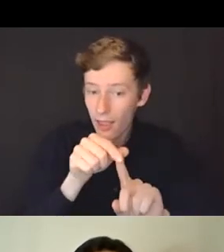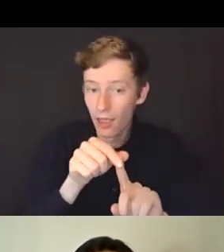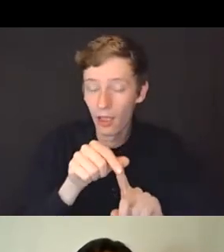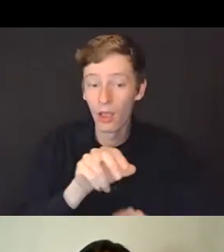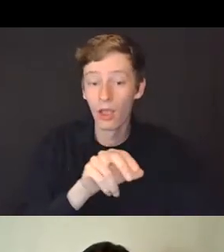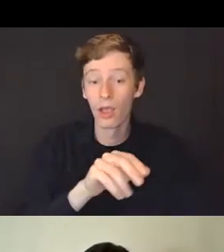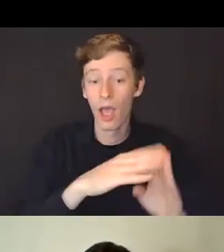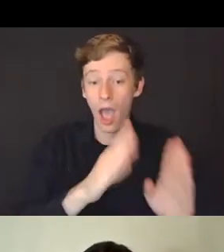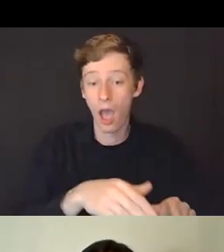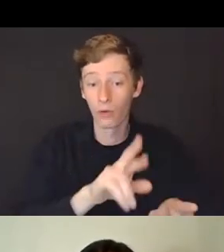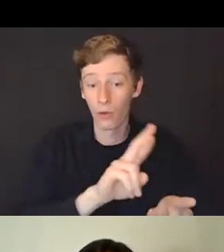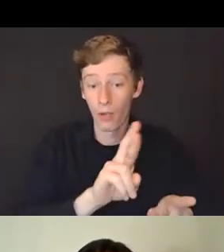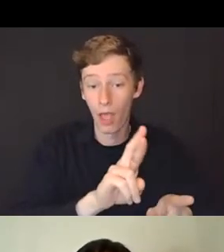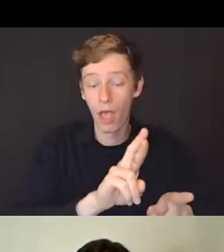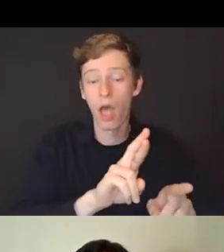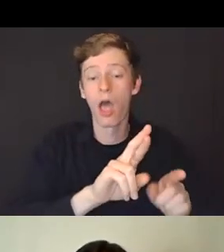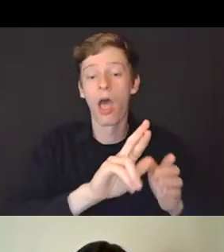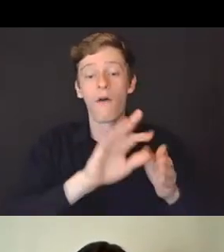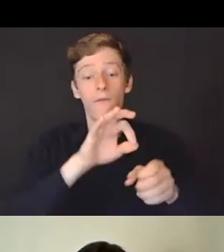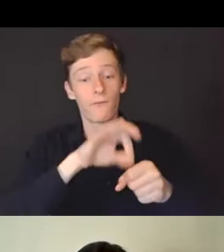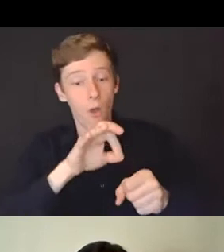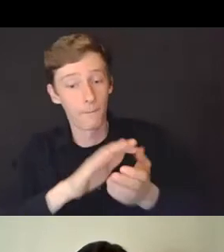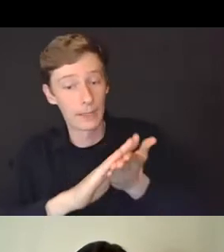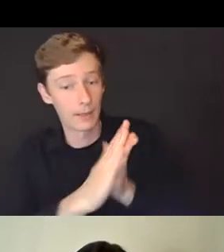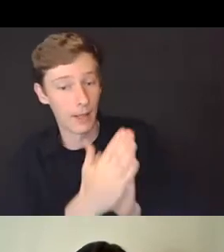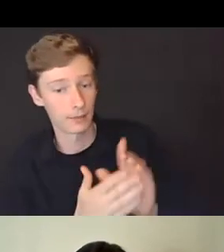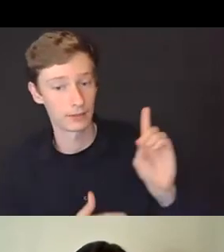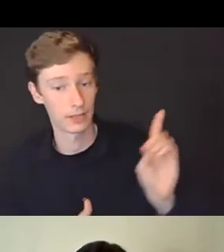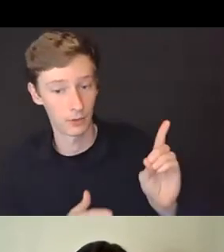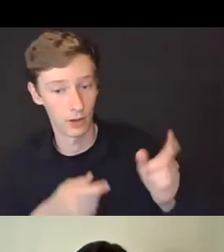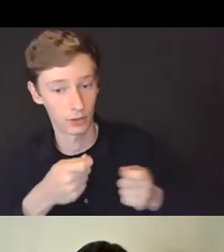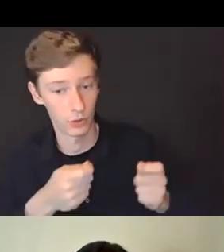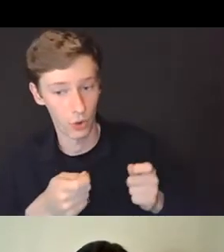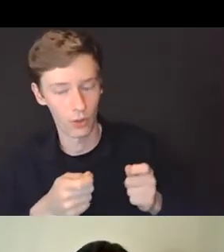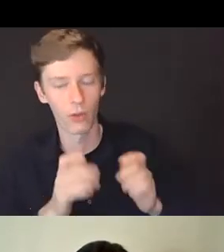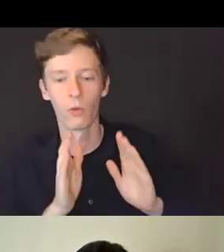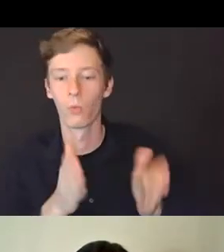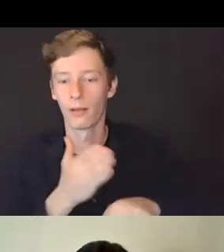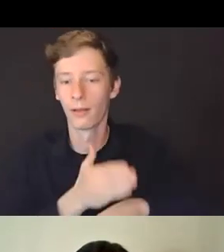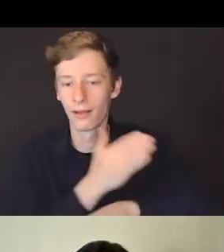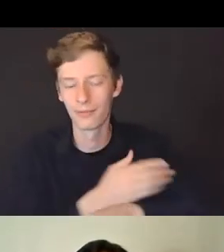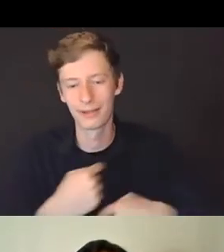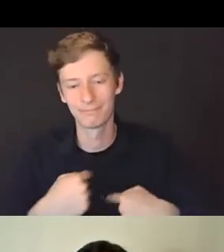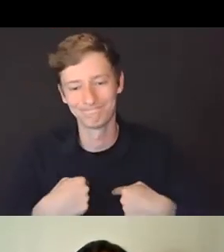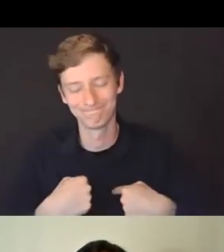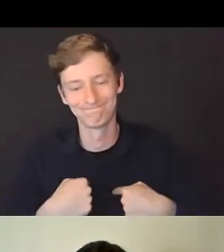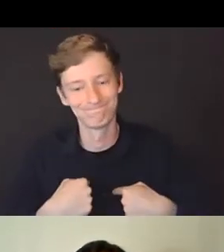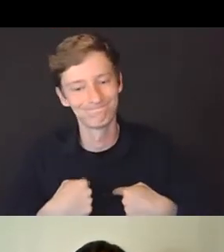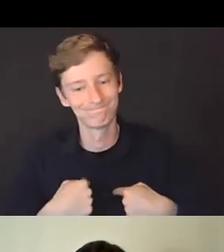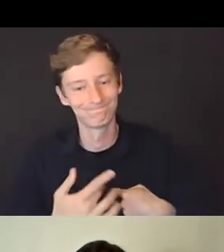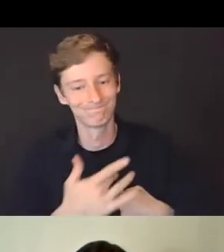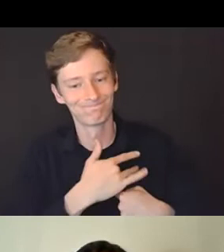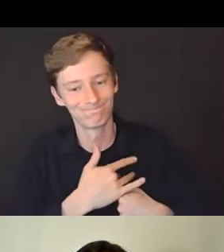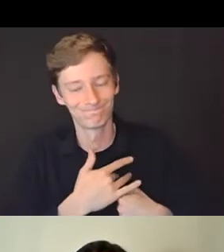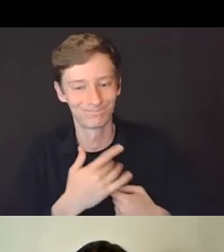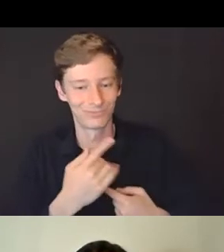over to Democrats. So it pains me very much to say that. But the reality